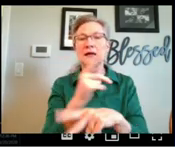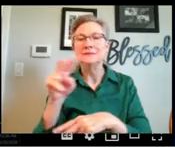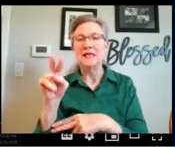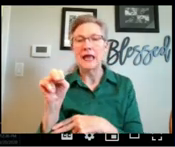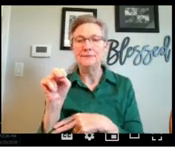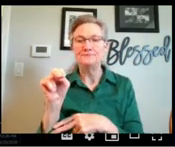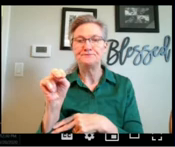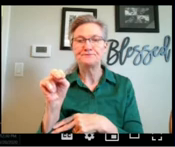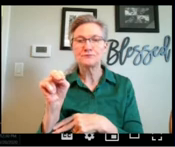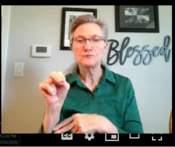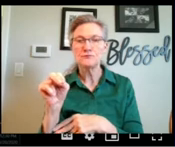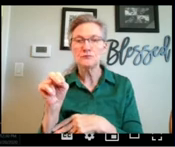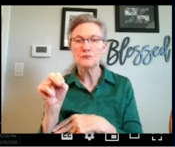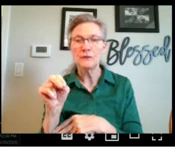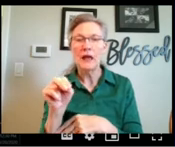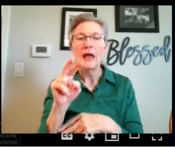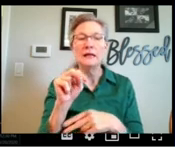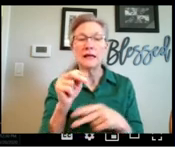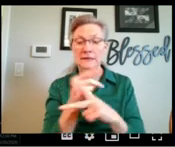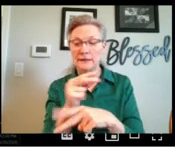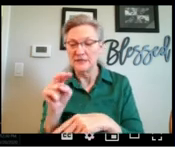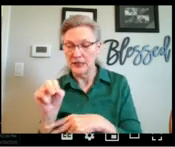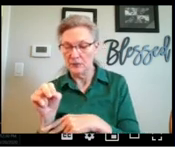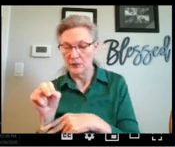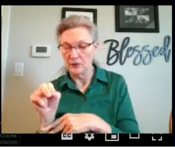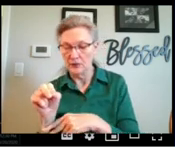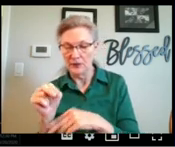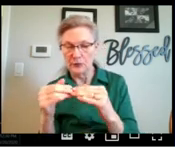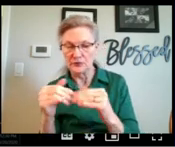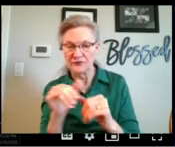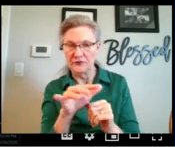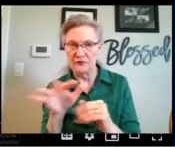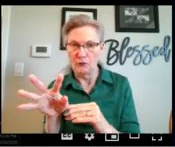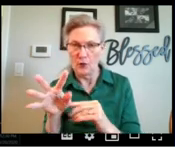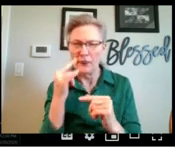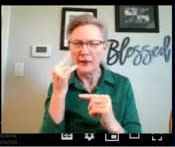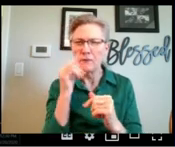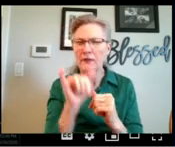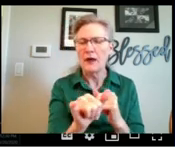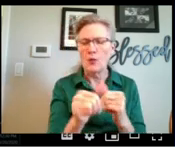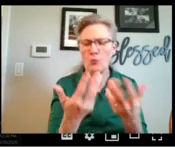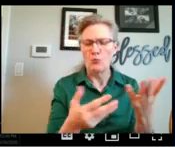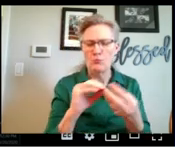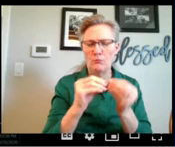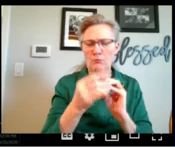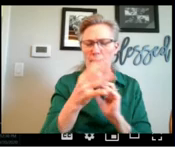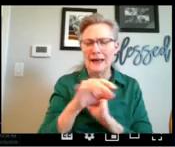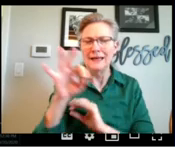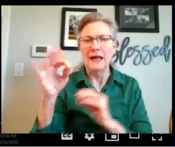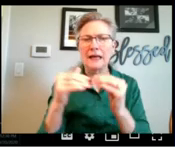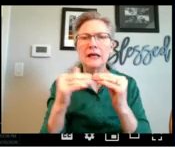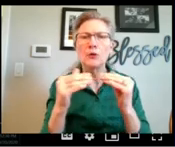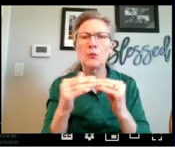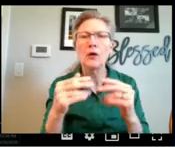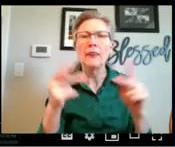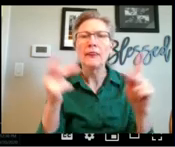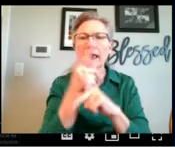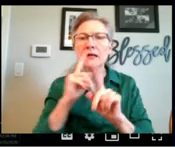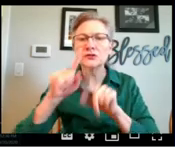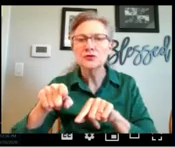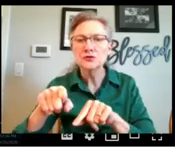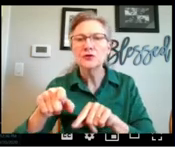number, or the product of 9 and a number. Well, think about that. What number and 9 create the product